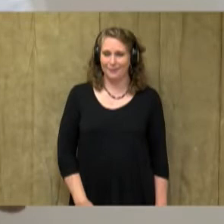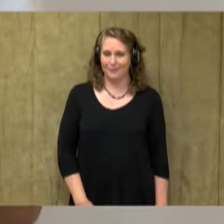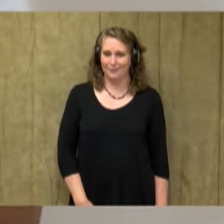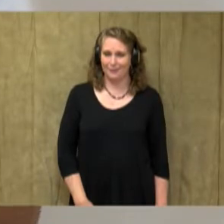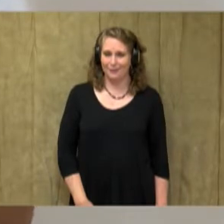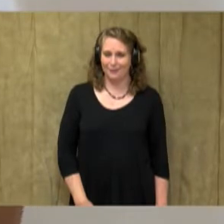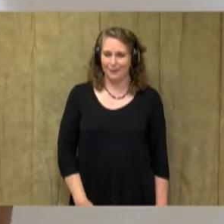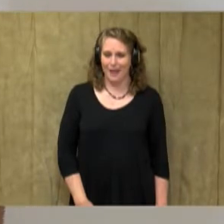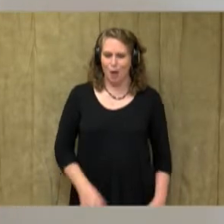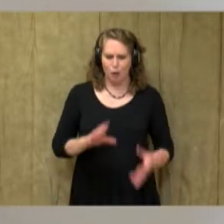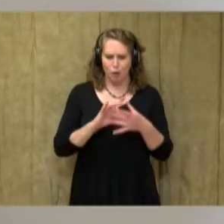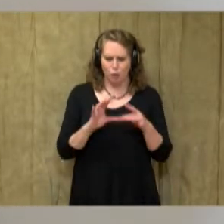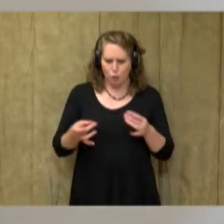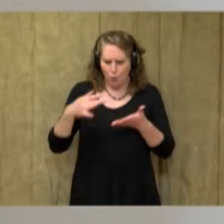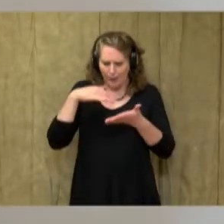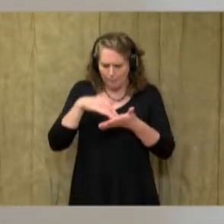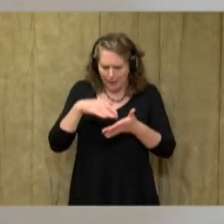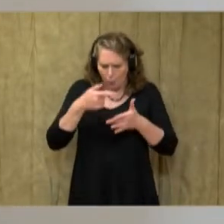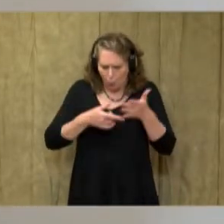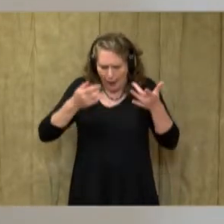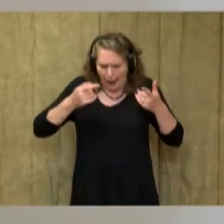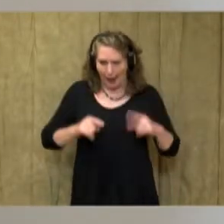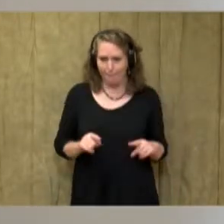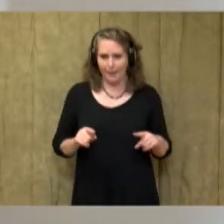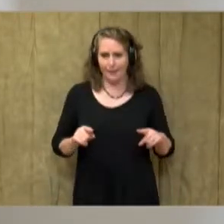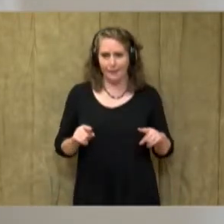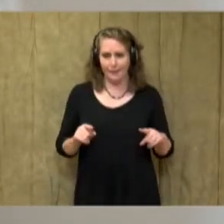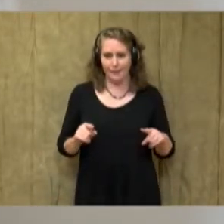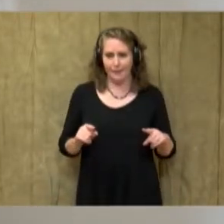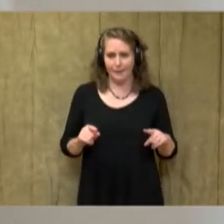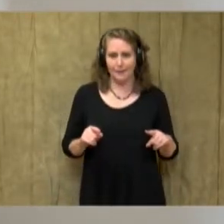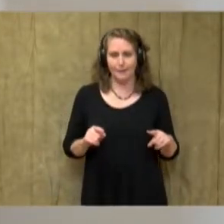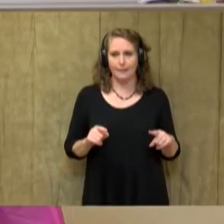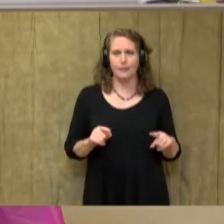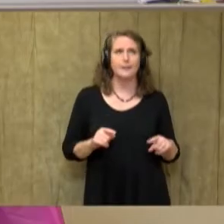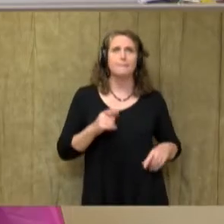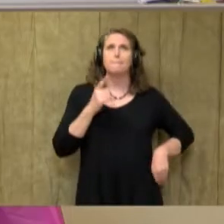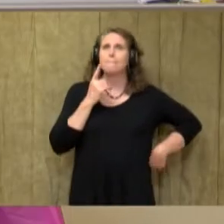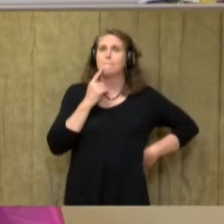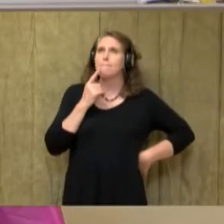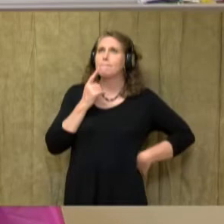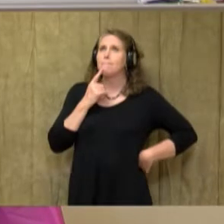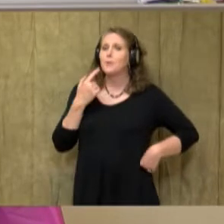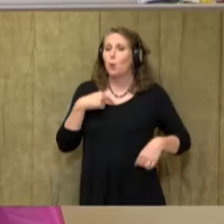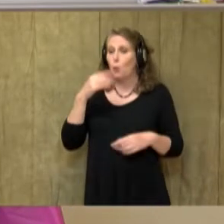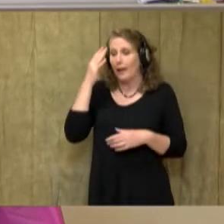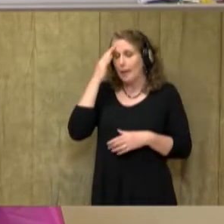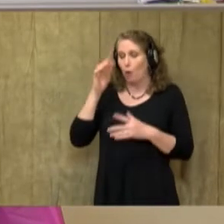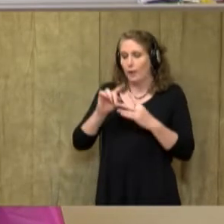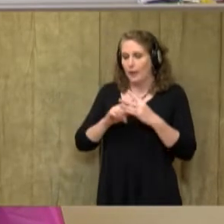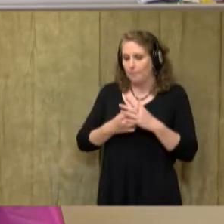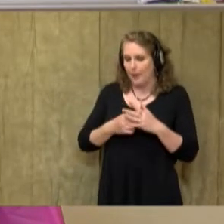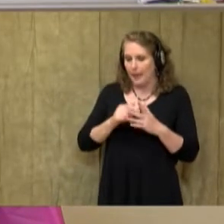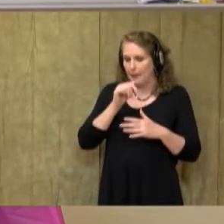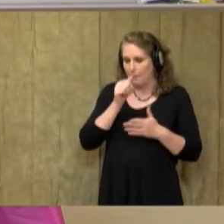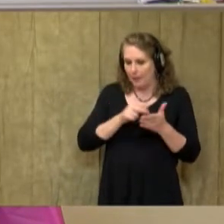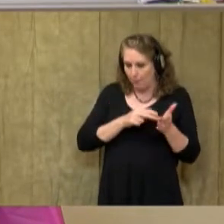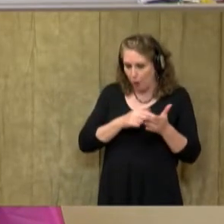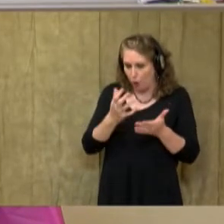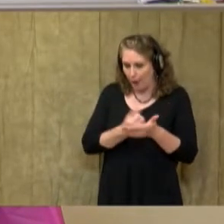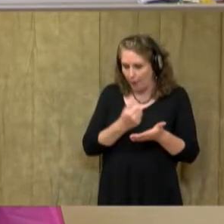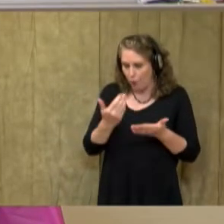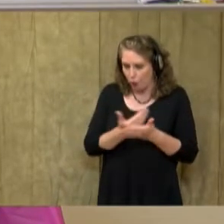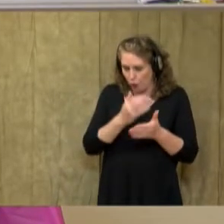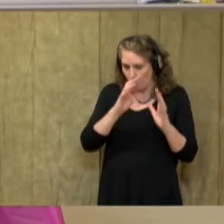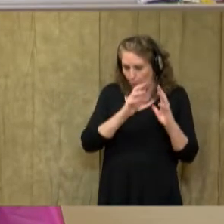the middle of our story? All right, so we know that at the beginning, Peanut Butter got his new